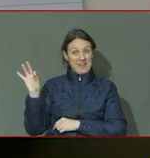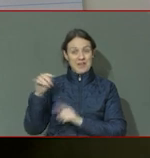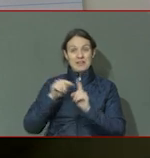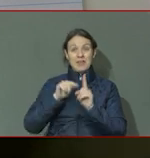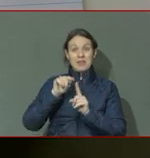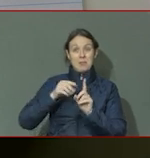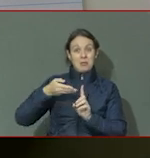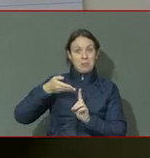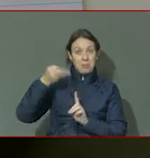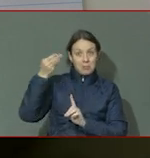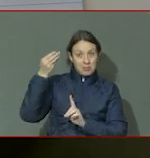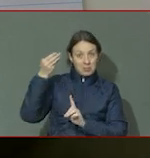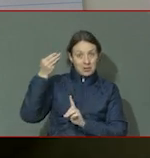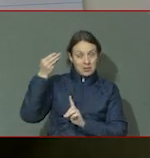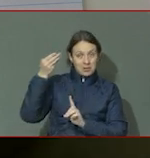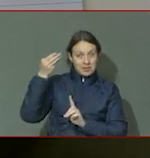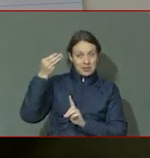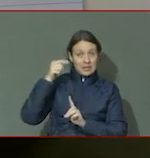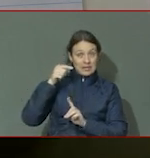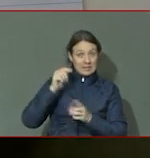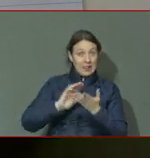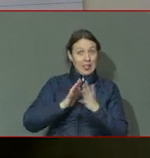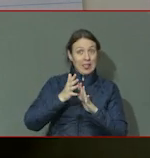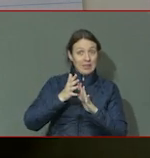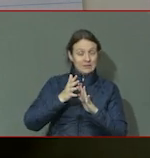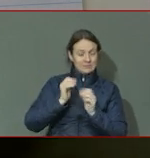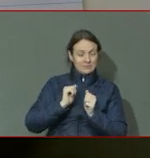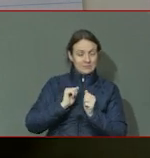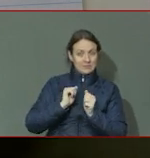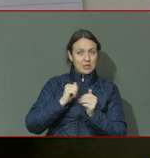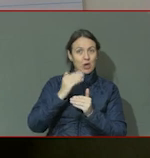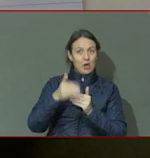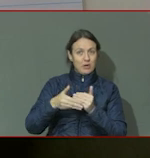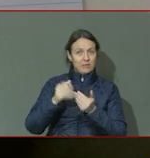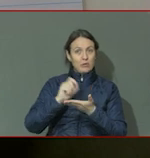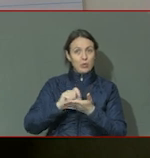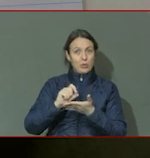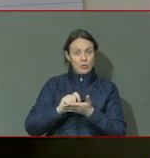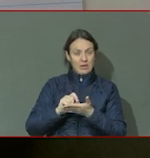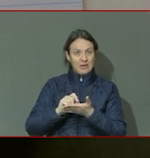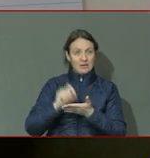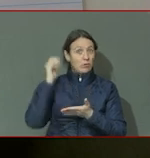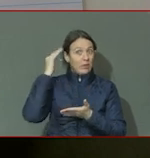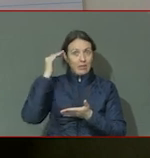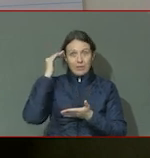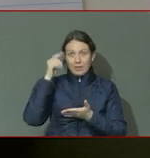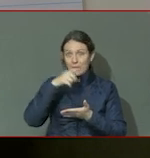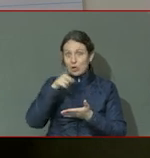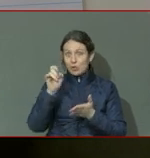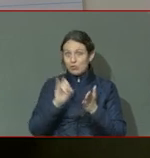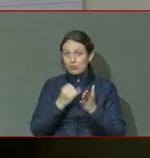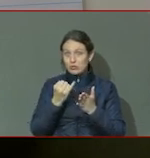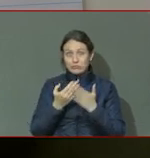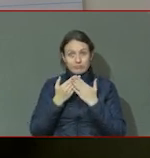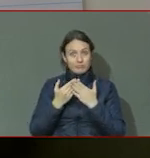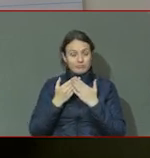increase, that's my disturbance. And then you write. So this is theory. So I don't have to